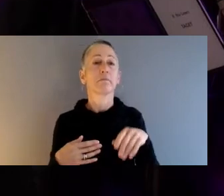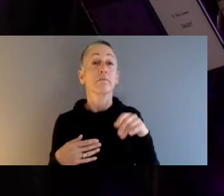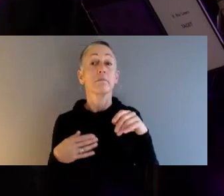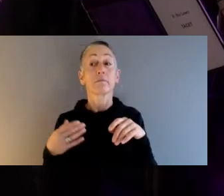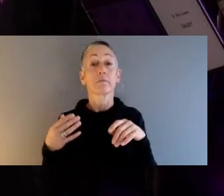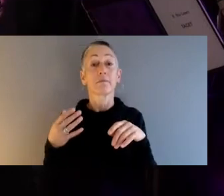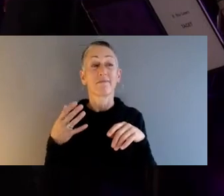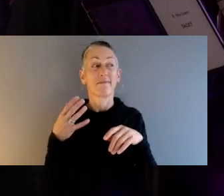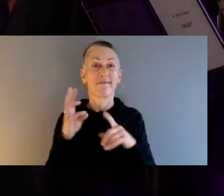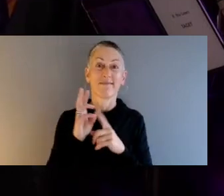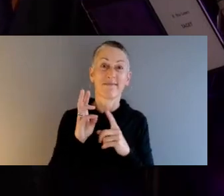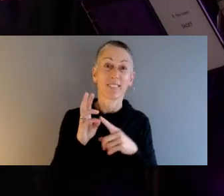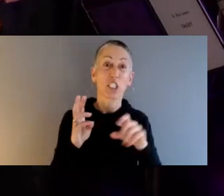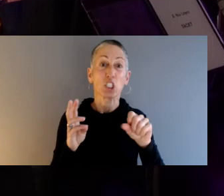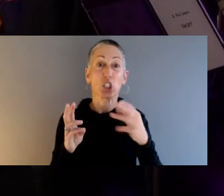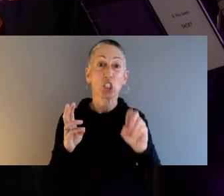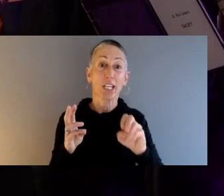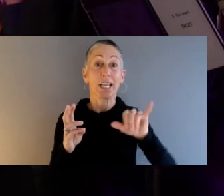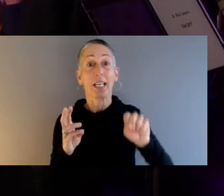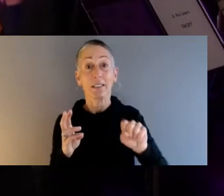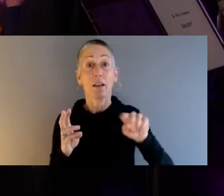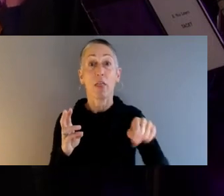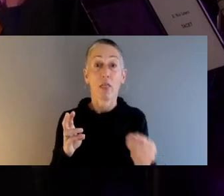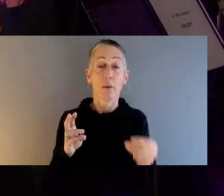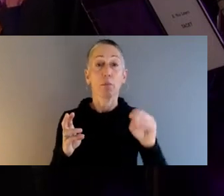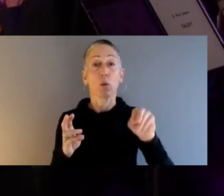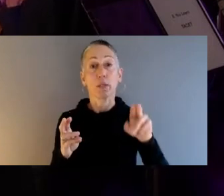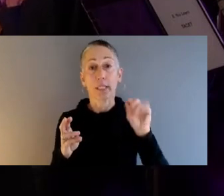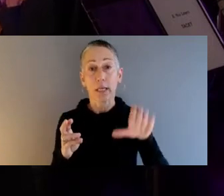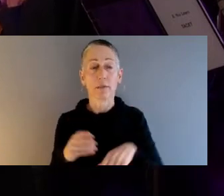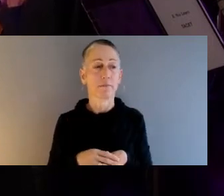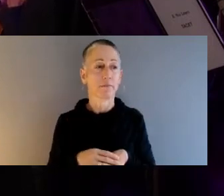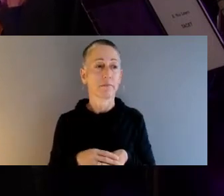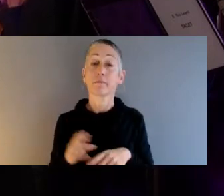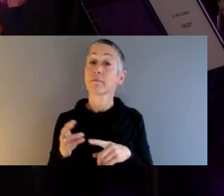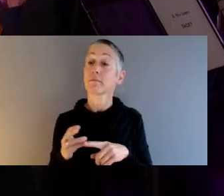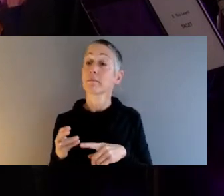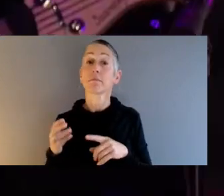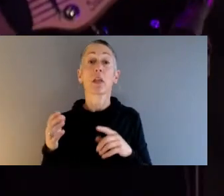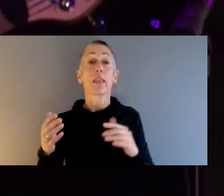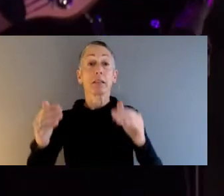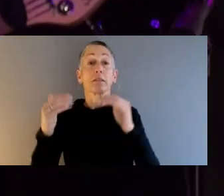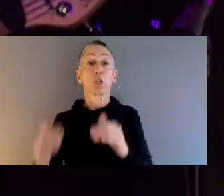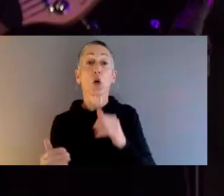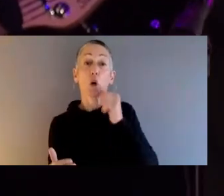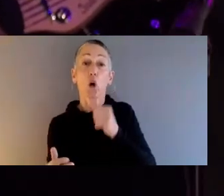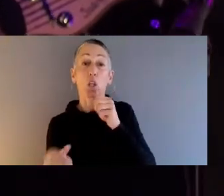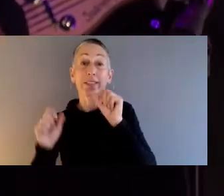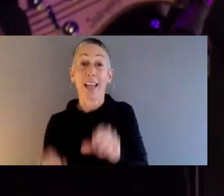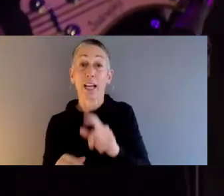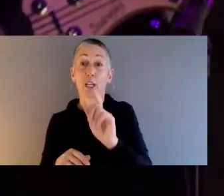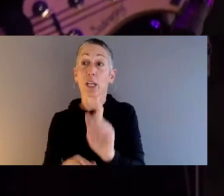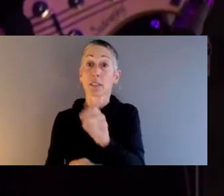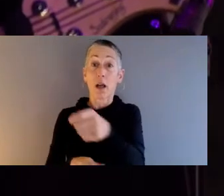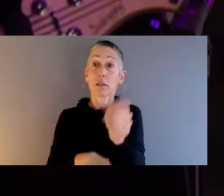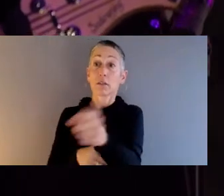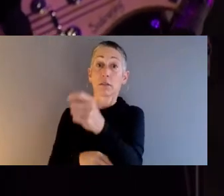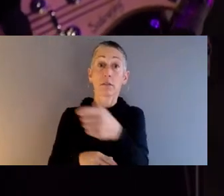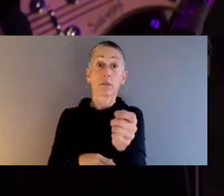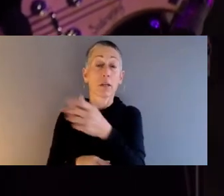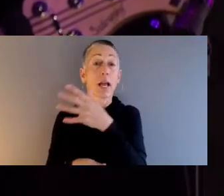Billboard. Girls Who Conduct, which was started by a woman who came through our mentee program. And several other groups advocating for racial and